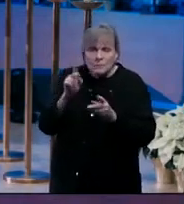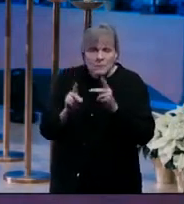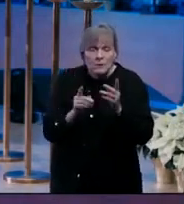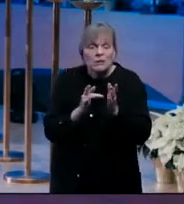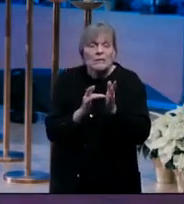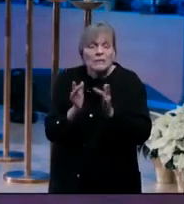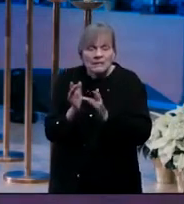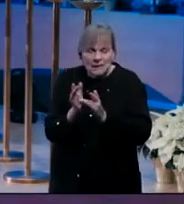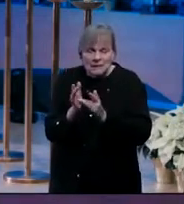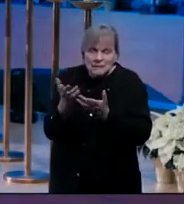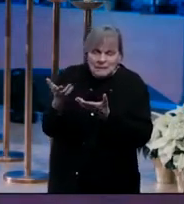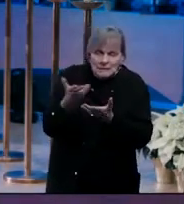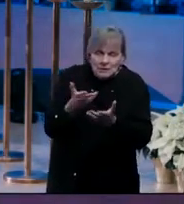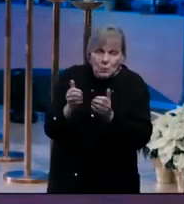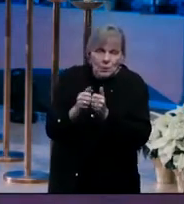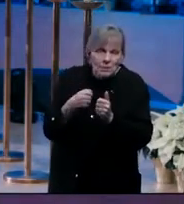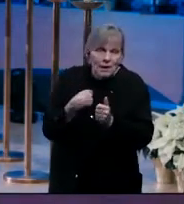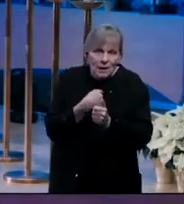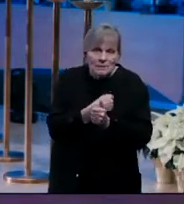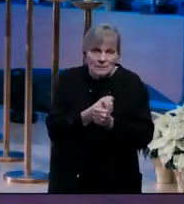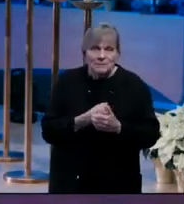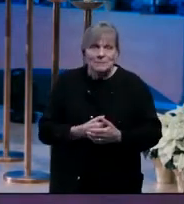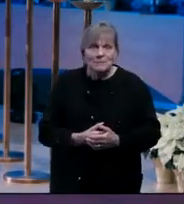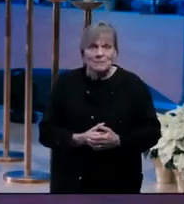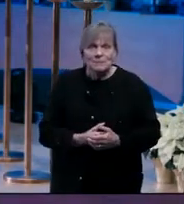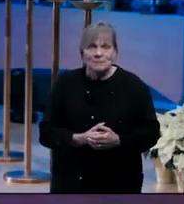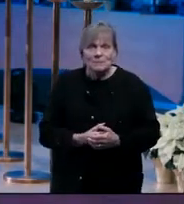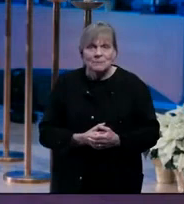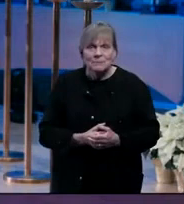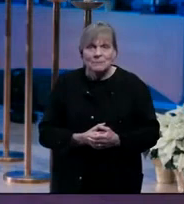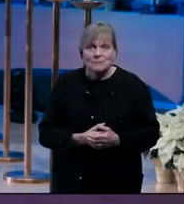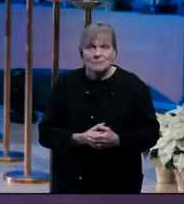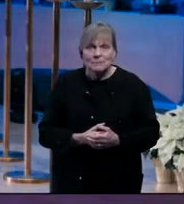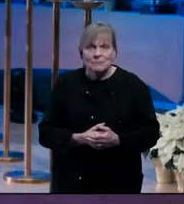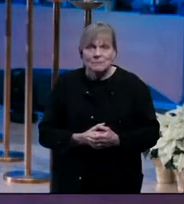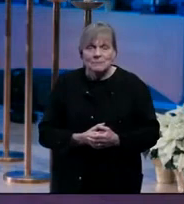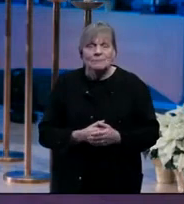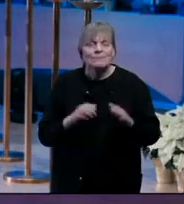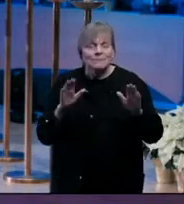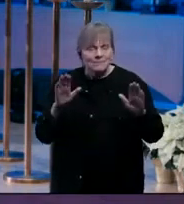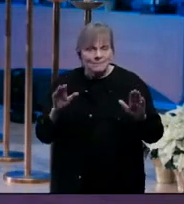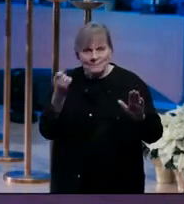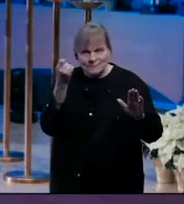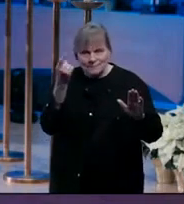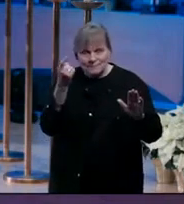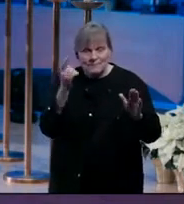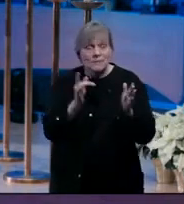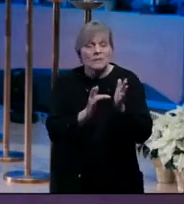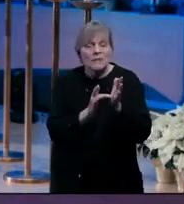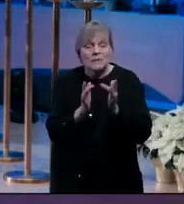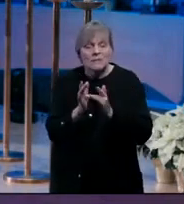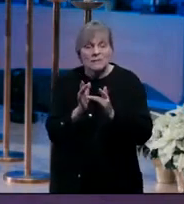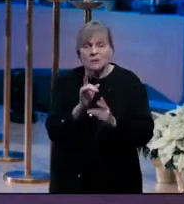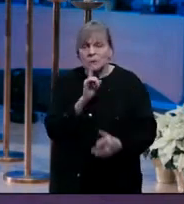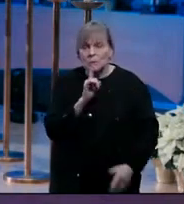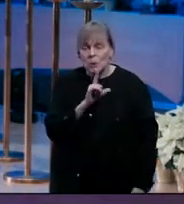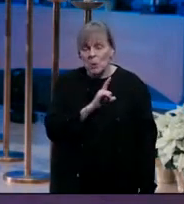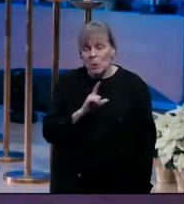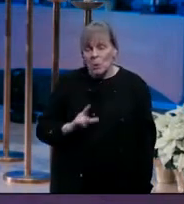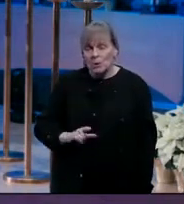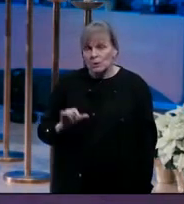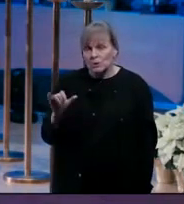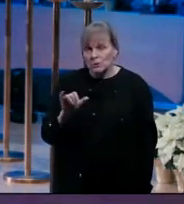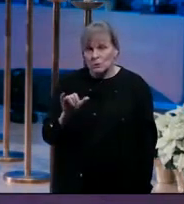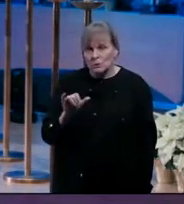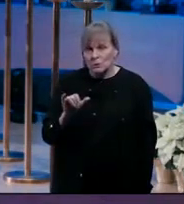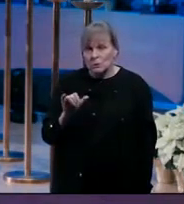people. Jesus is accessible to us. But don't lose sight of the fact that he's also the Lord,